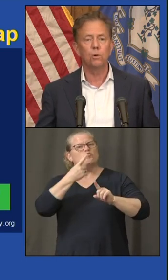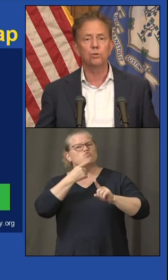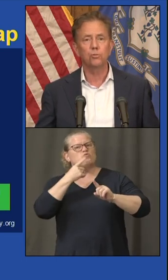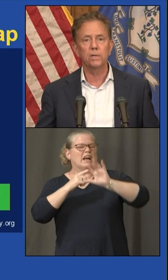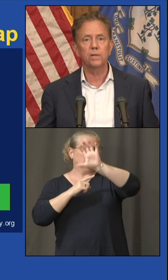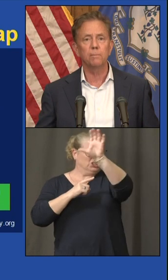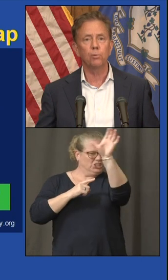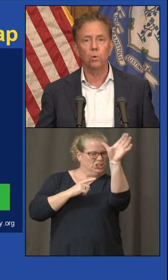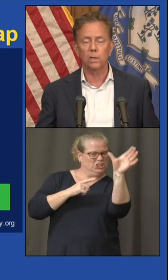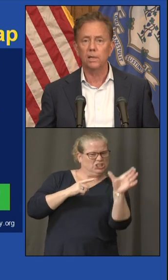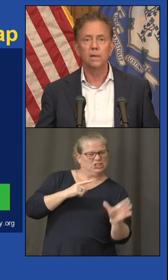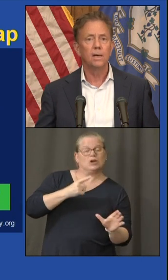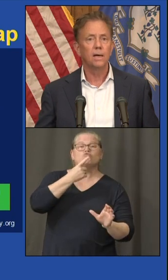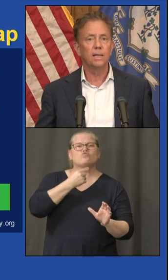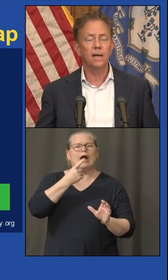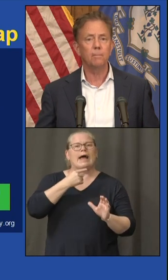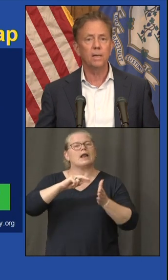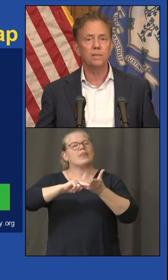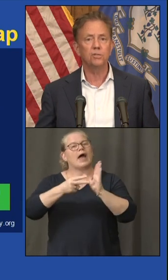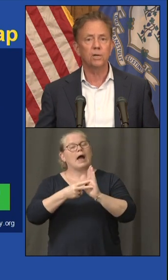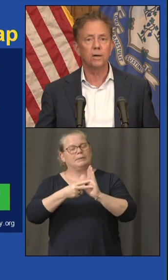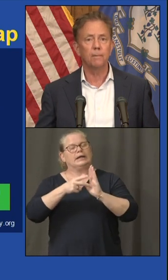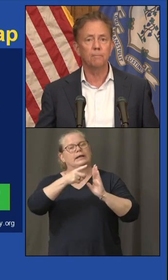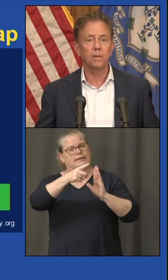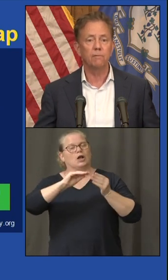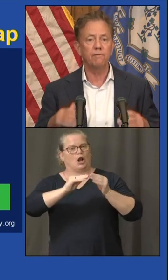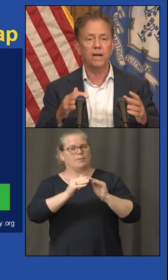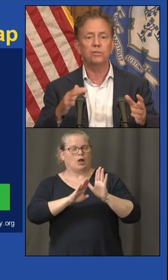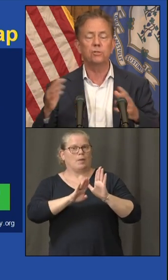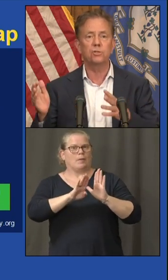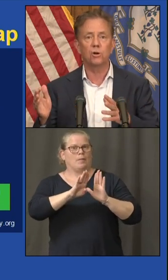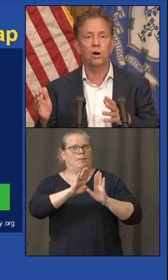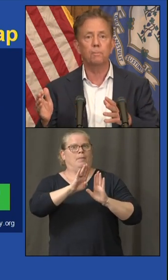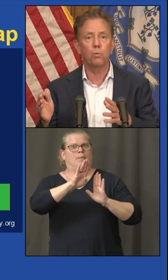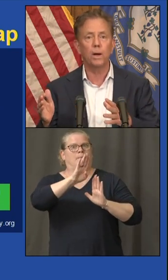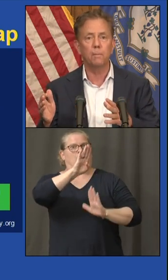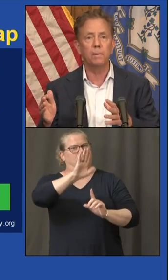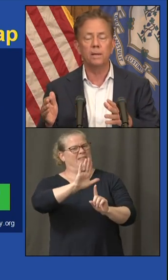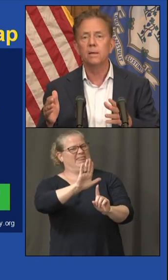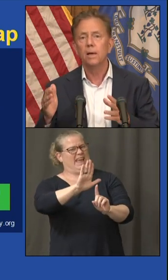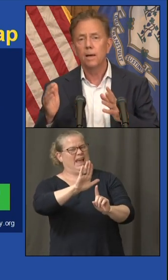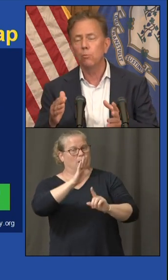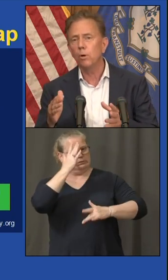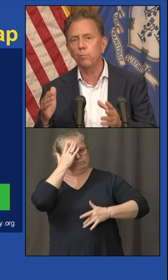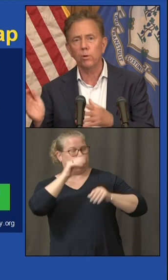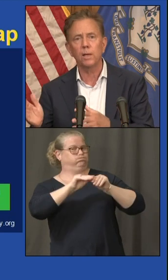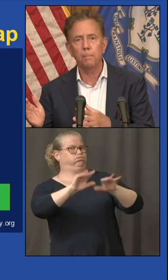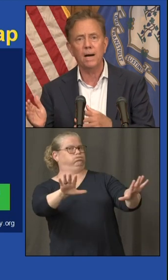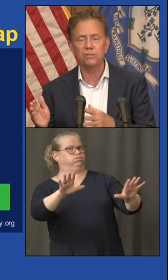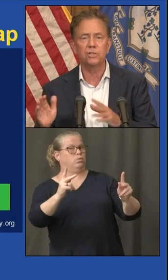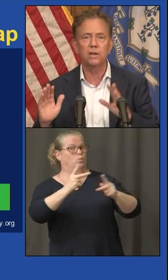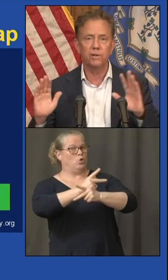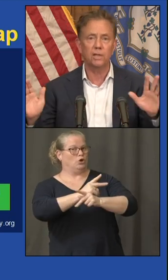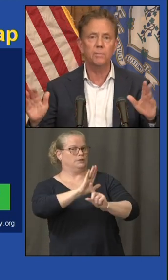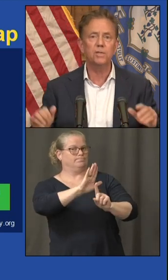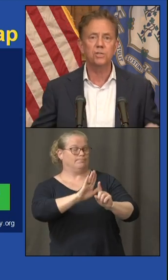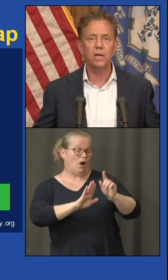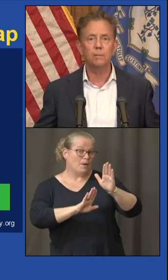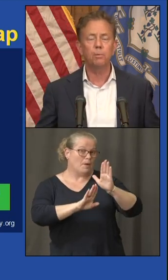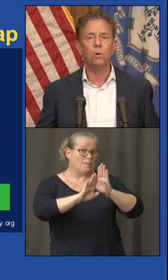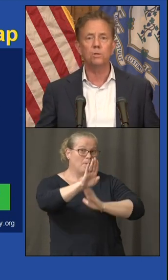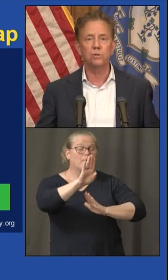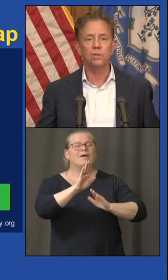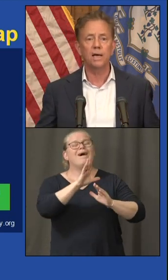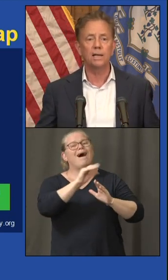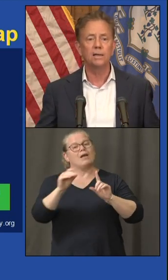is, quote, trending poorly. And that means infections are up quite a bit, and more importantly, positivity. Let me just